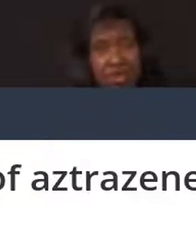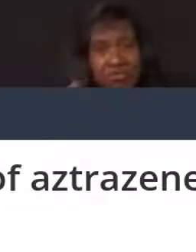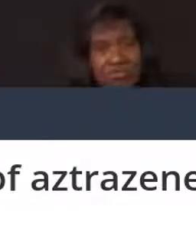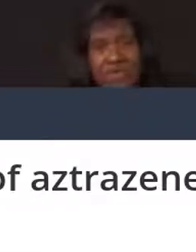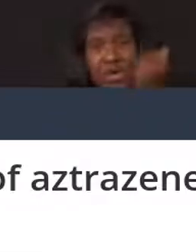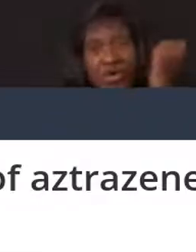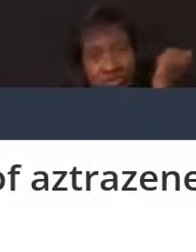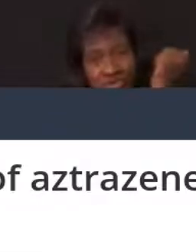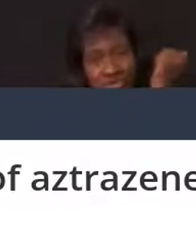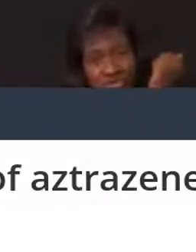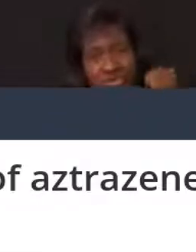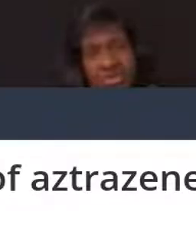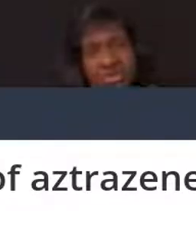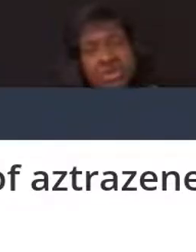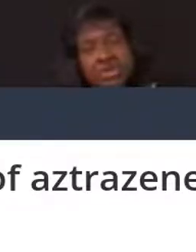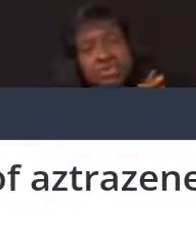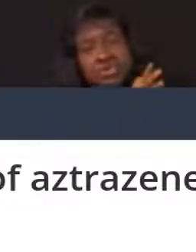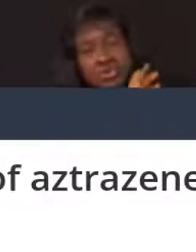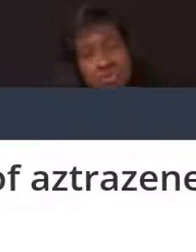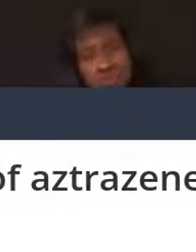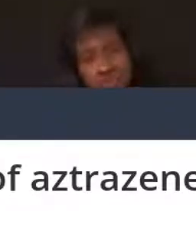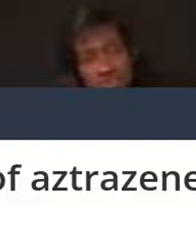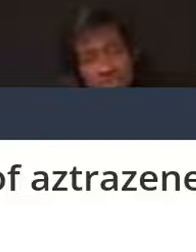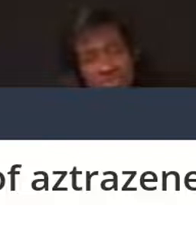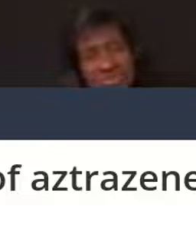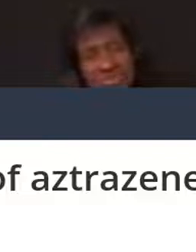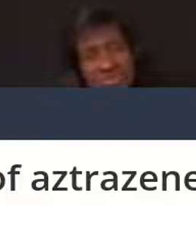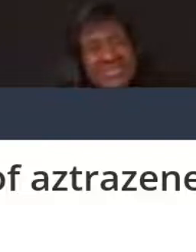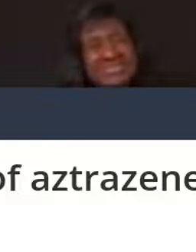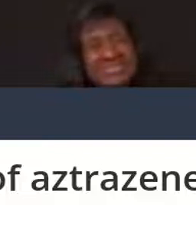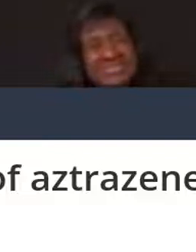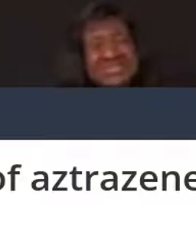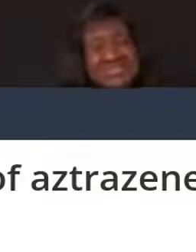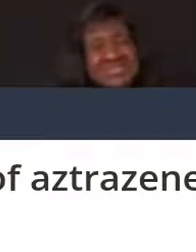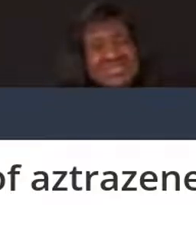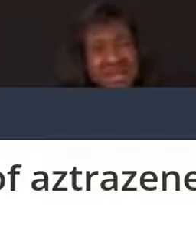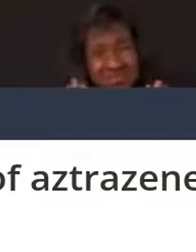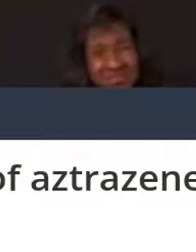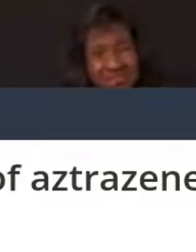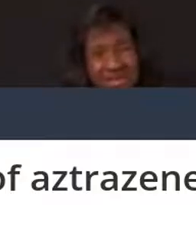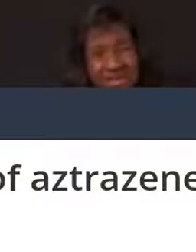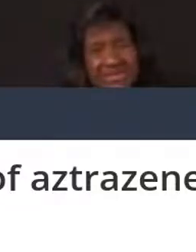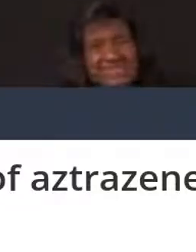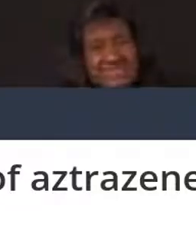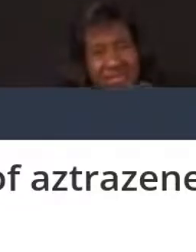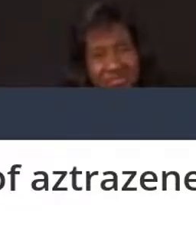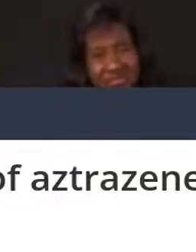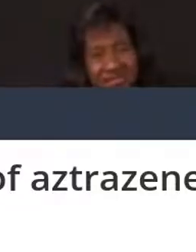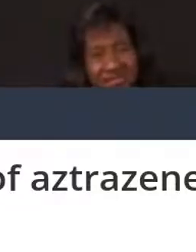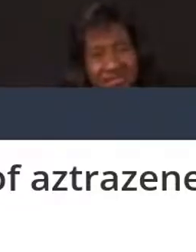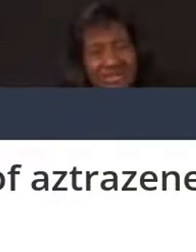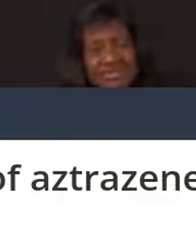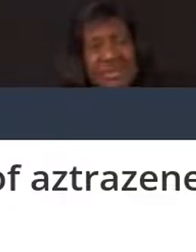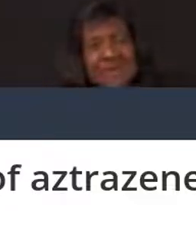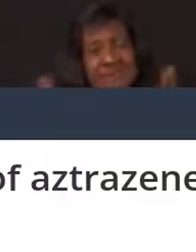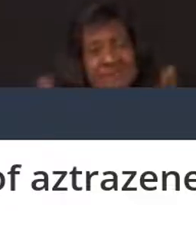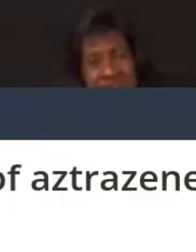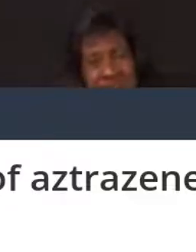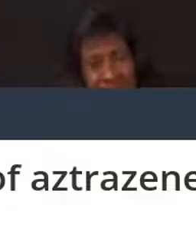It really reflects, sacrifices being made by students, by families,